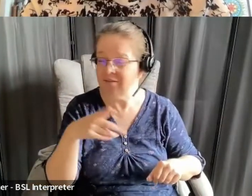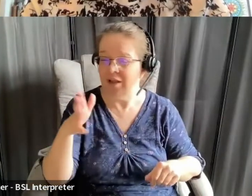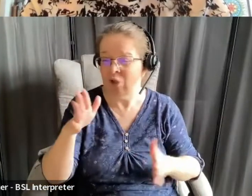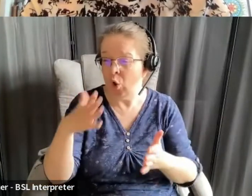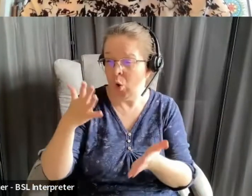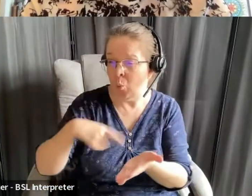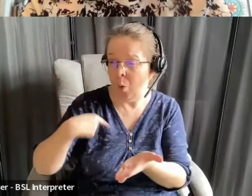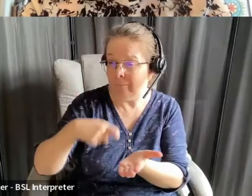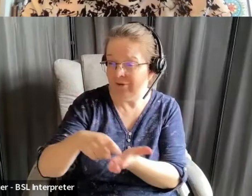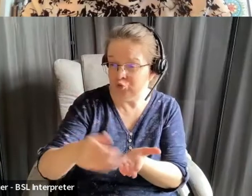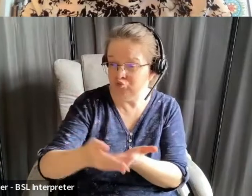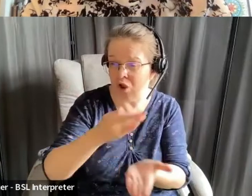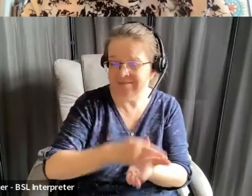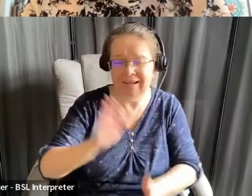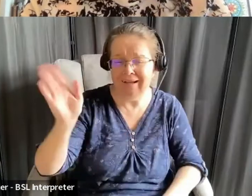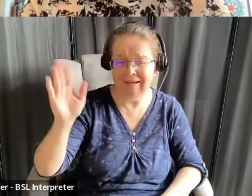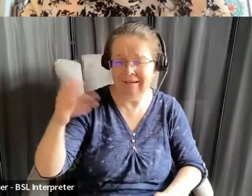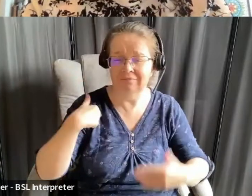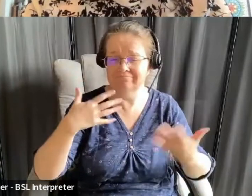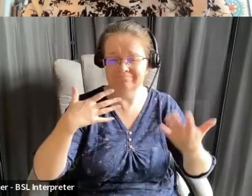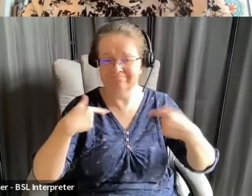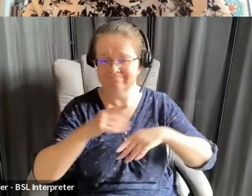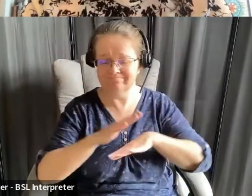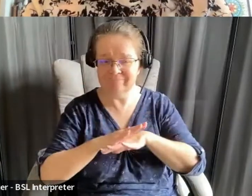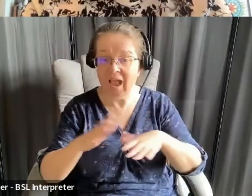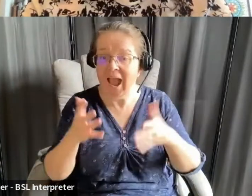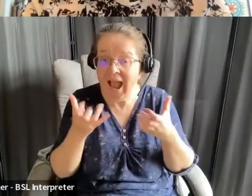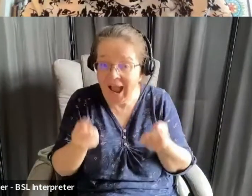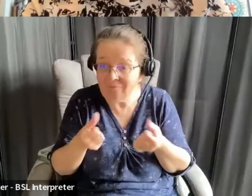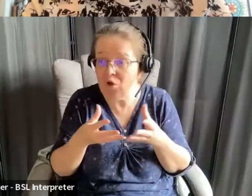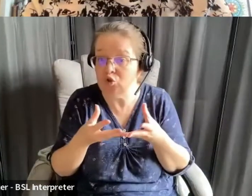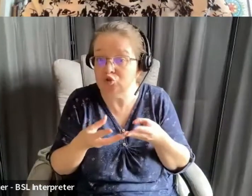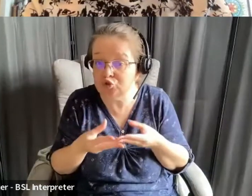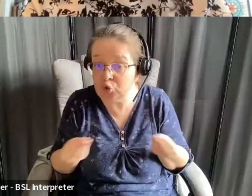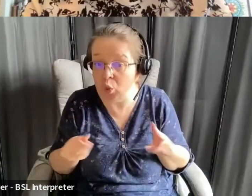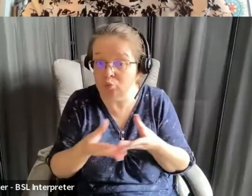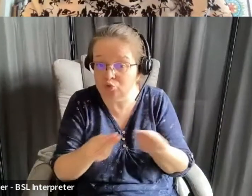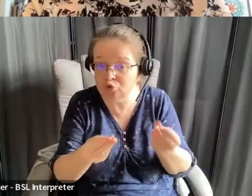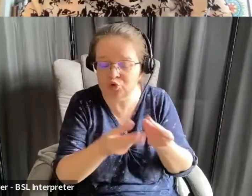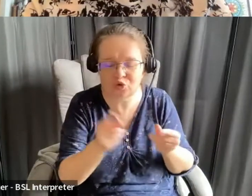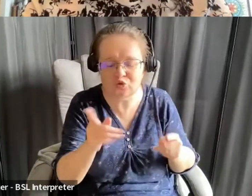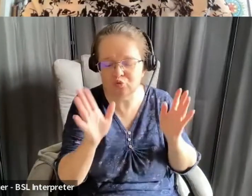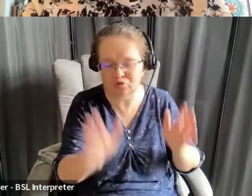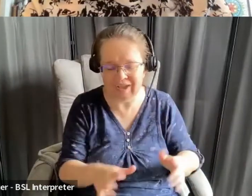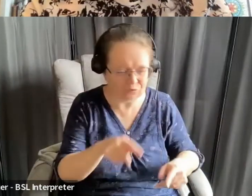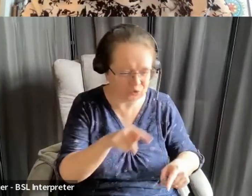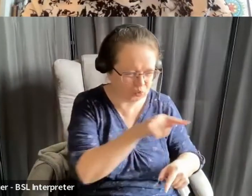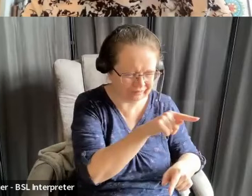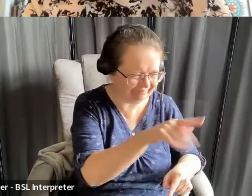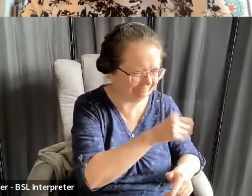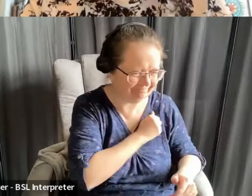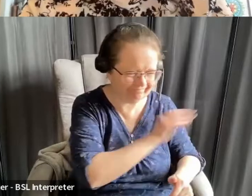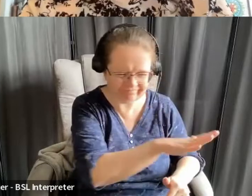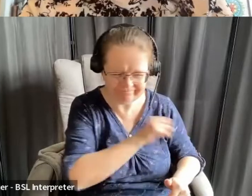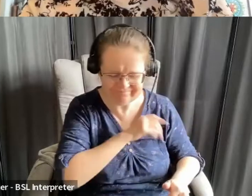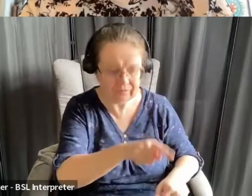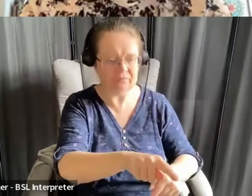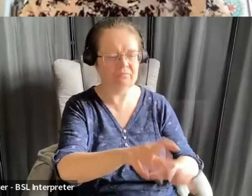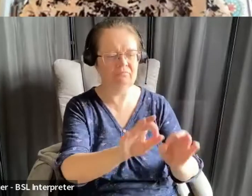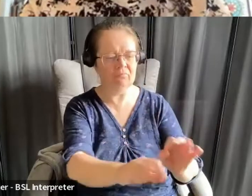lengthy treatise on the subject. There are solutions there. You just have to be determined to find them. And